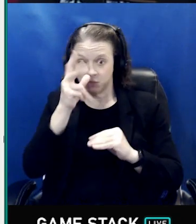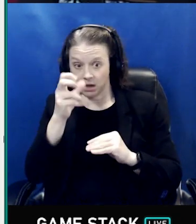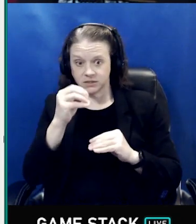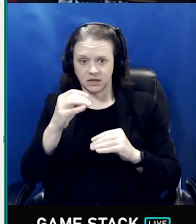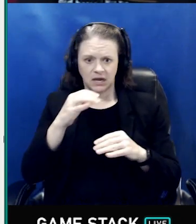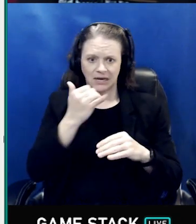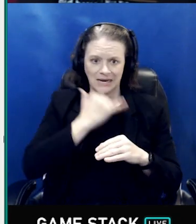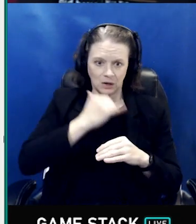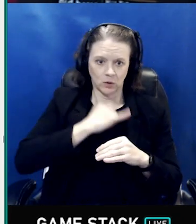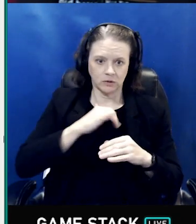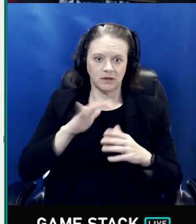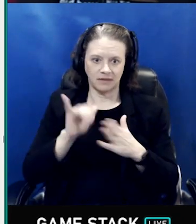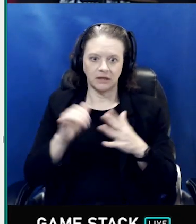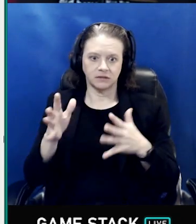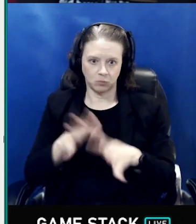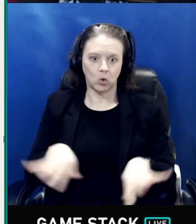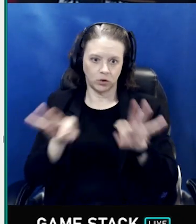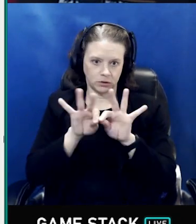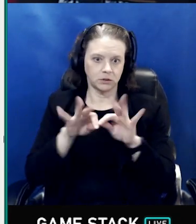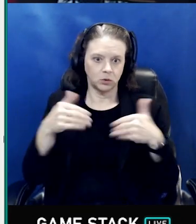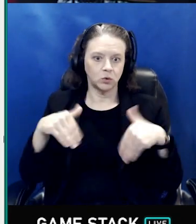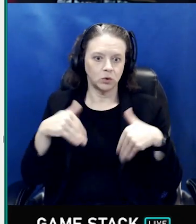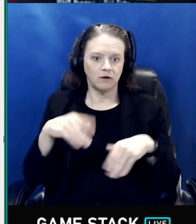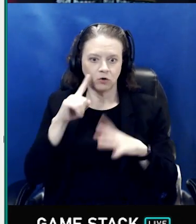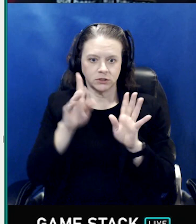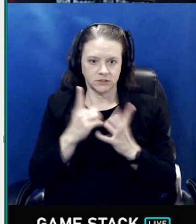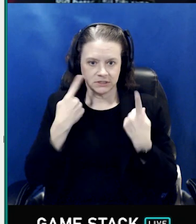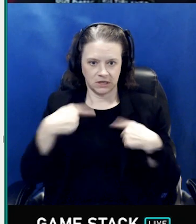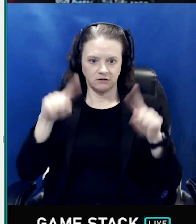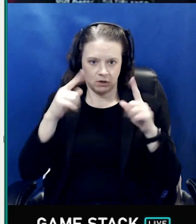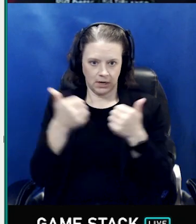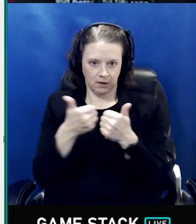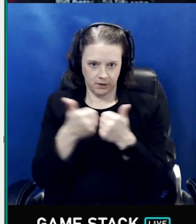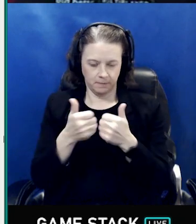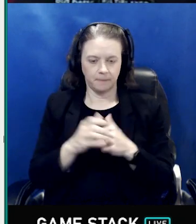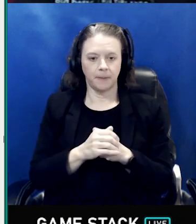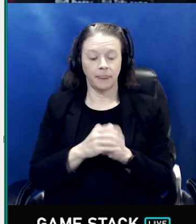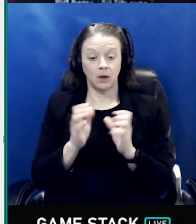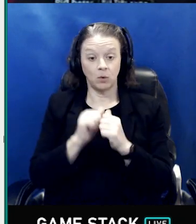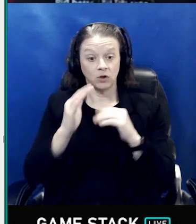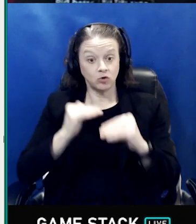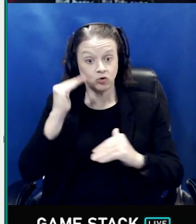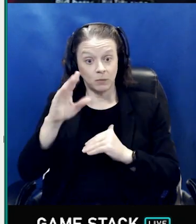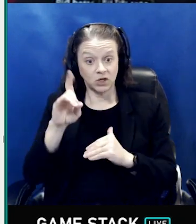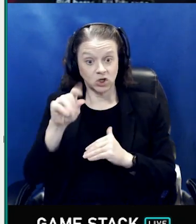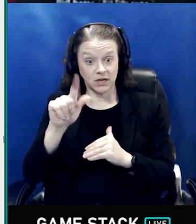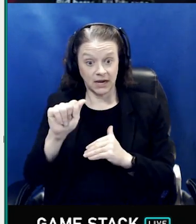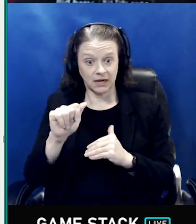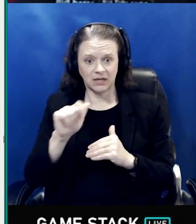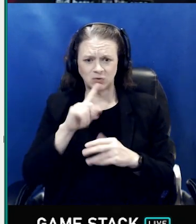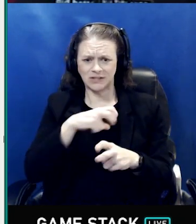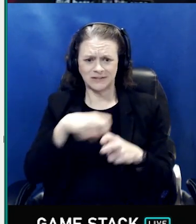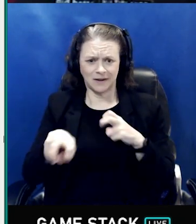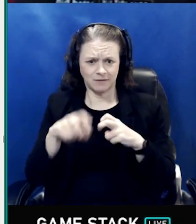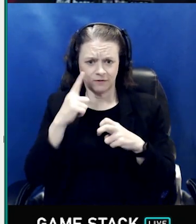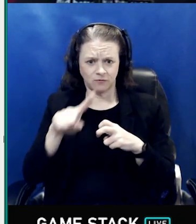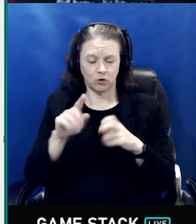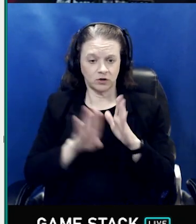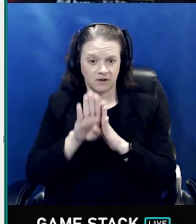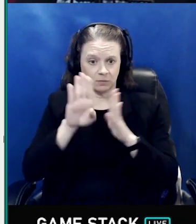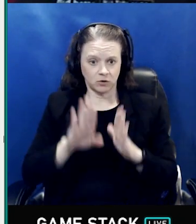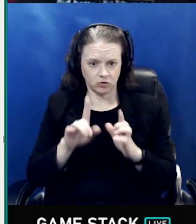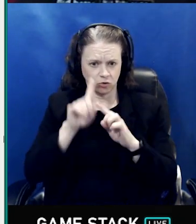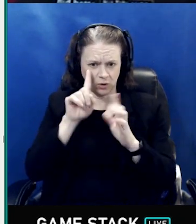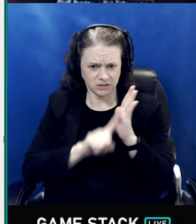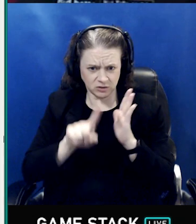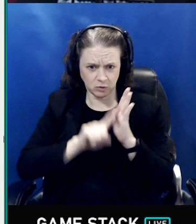period, is key of success in gaming. But with too much data generated, it is very hard for developers to explore service